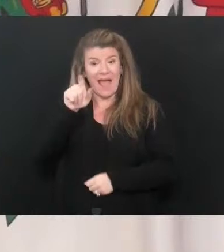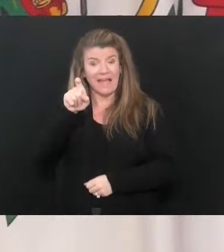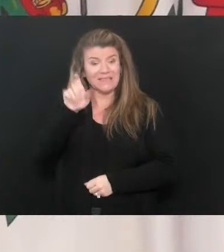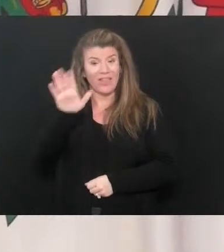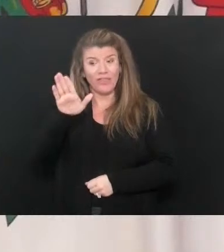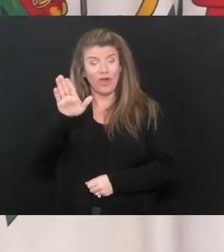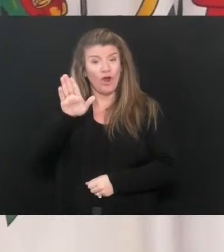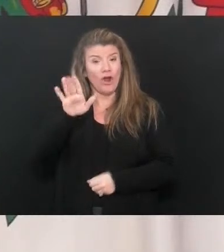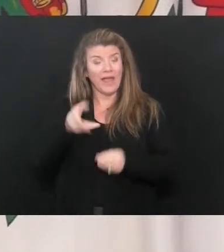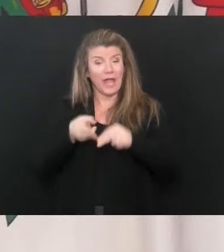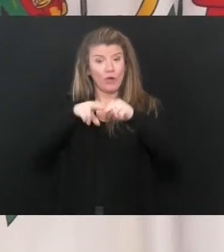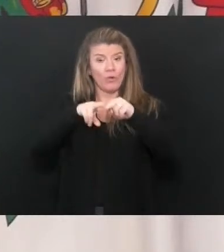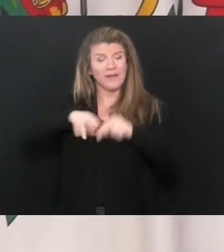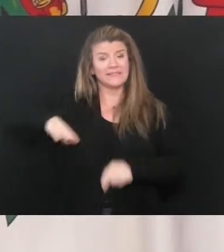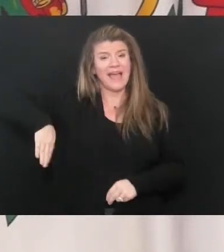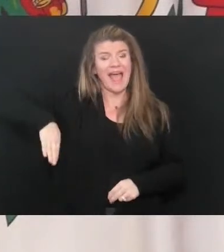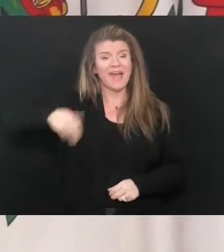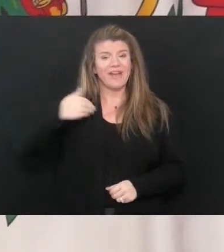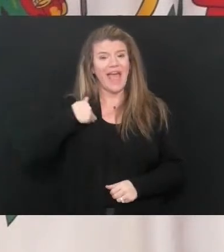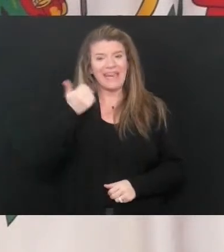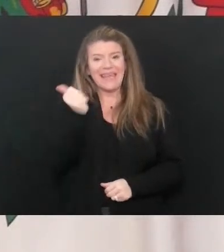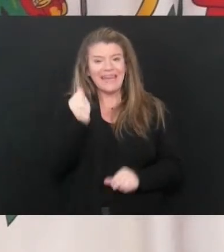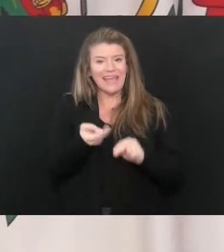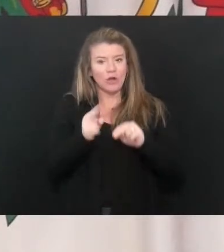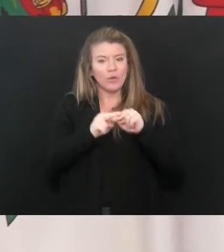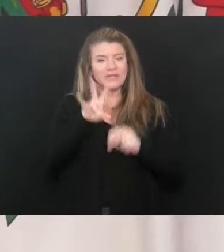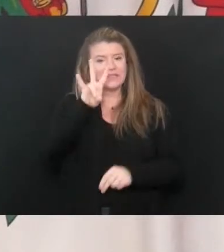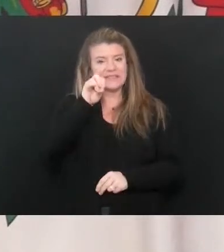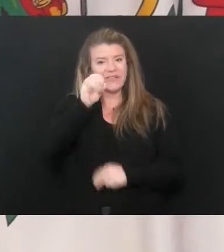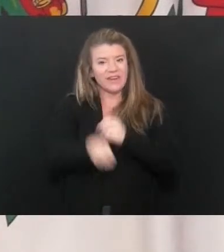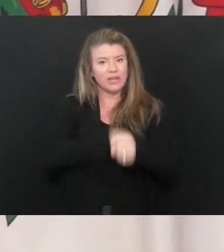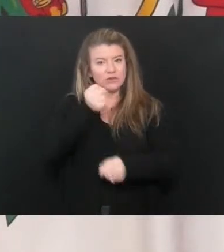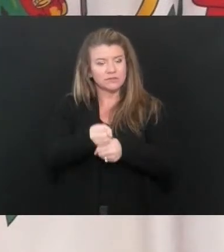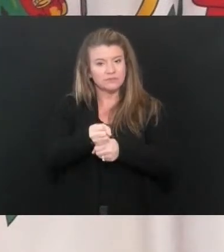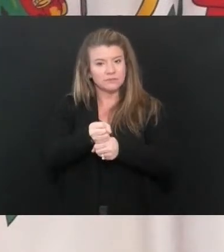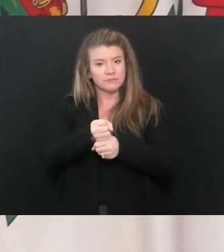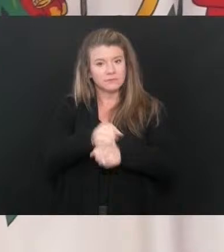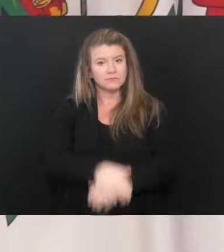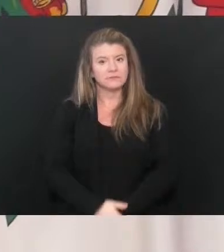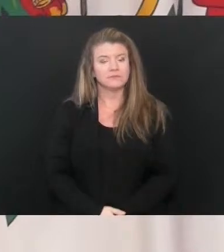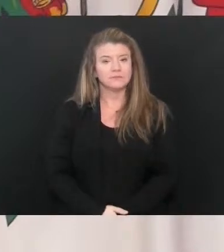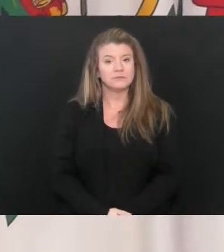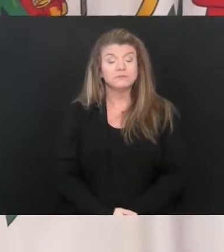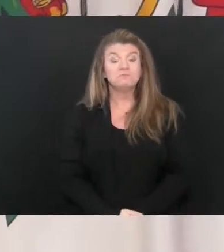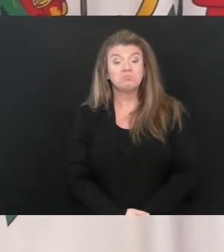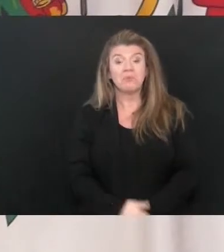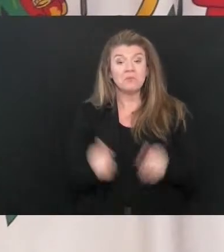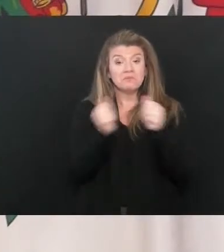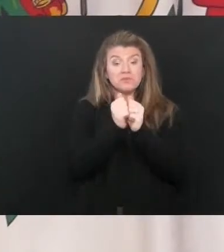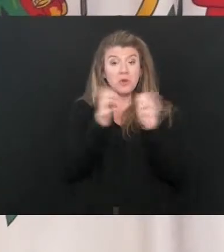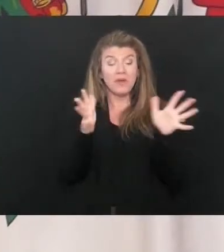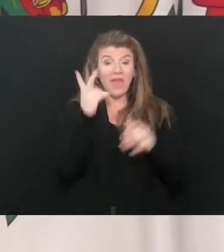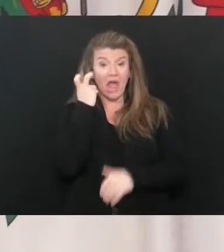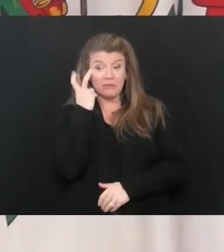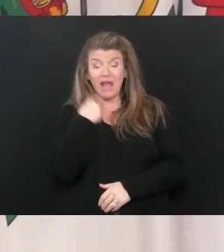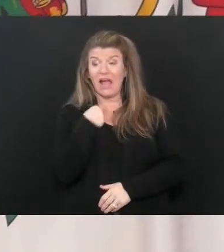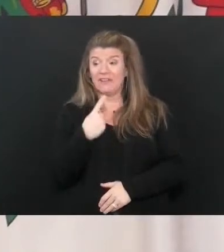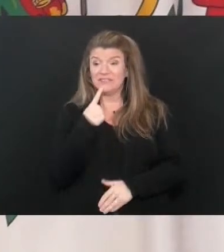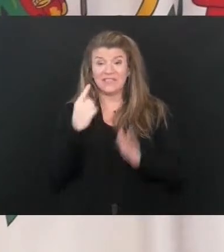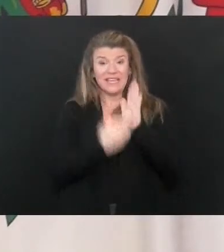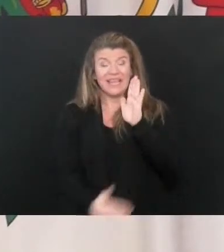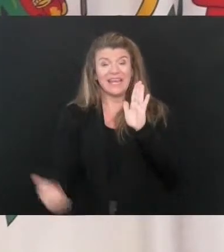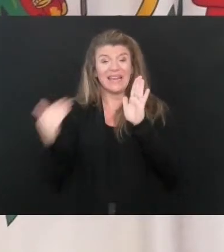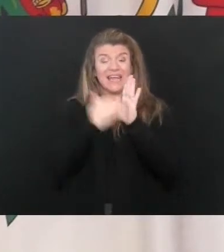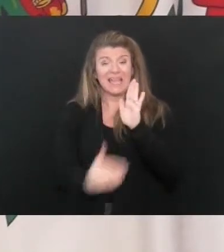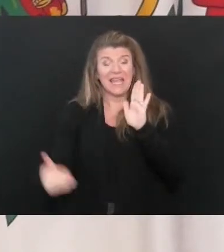their tax in 70 years. Now, Without any question, I've said over and over from the standpoint